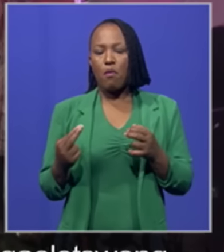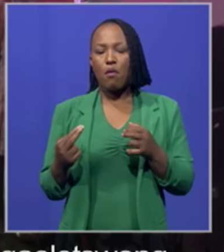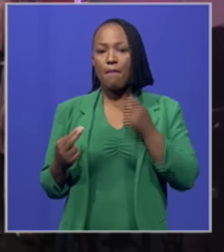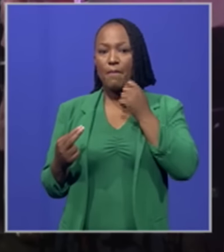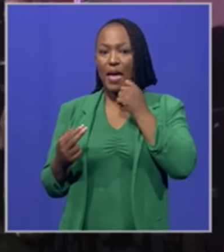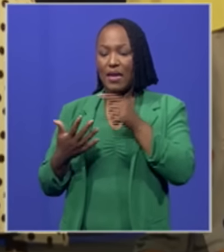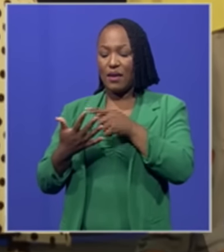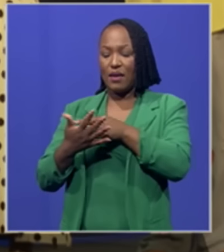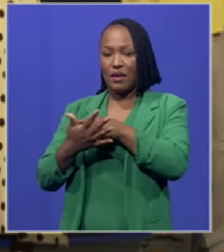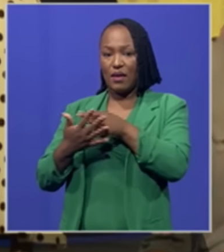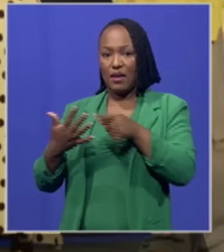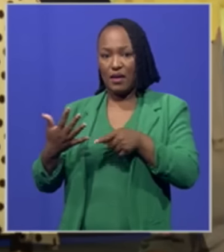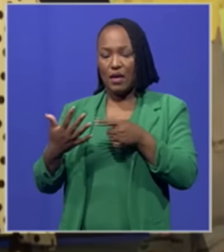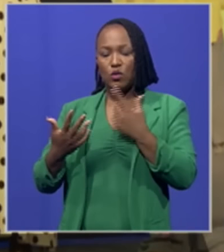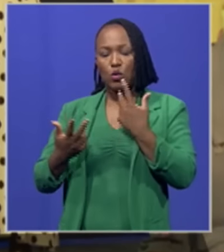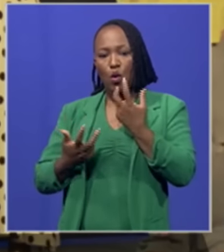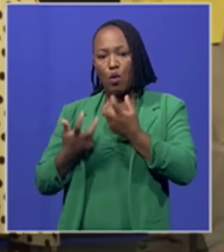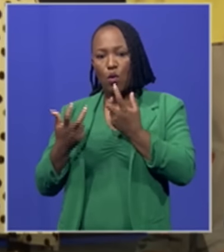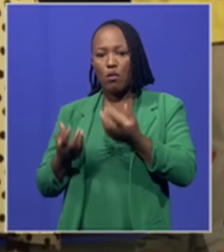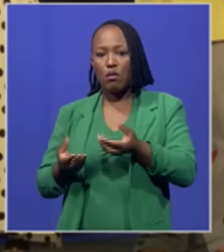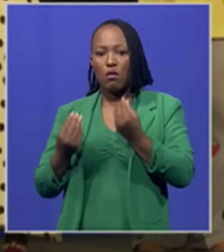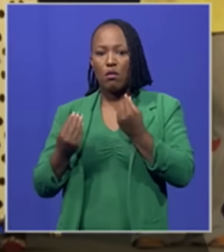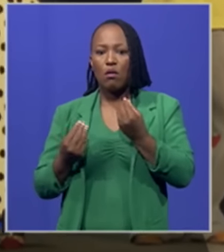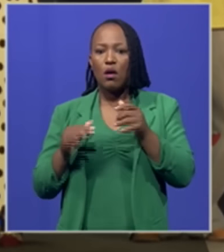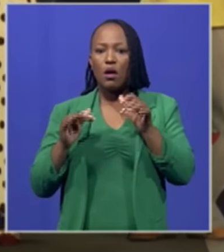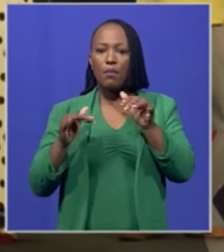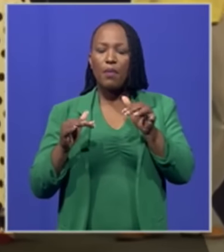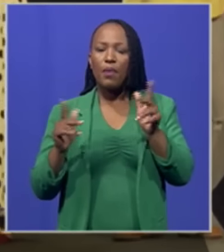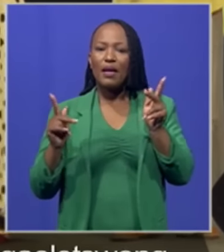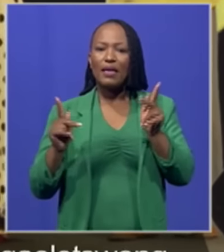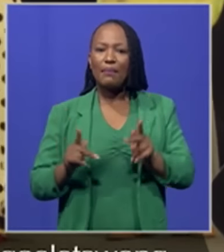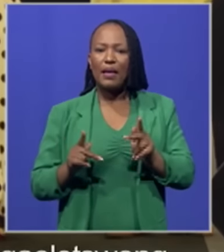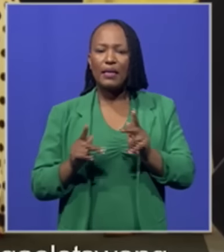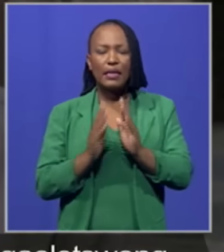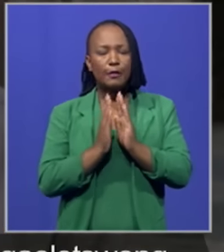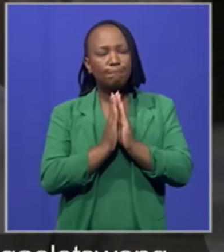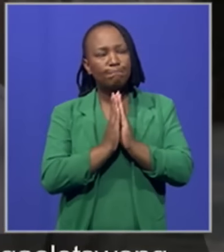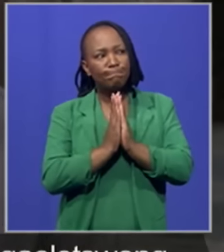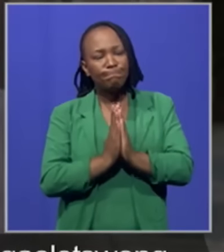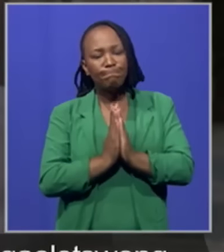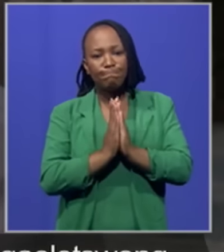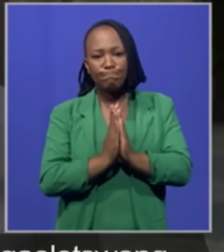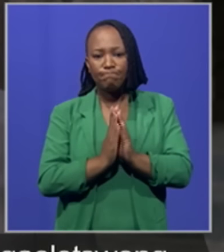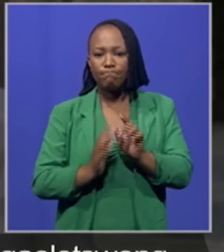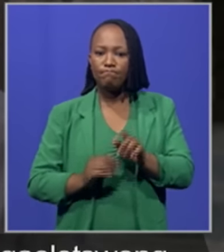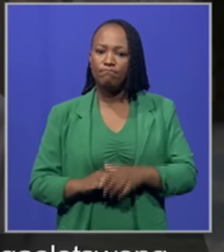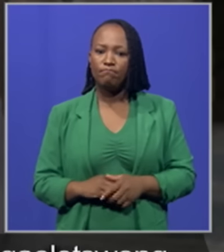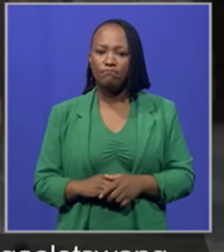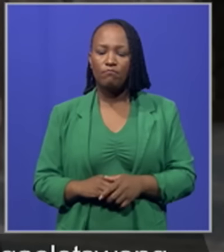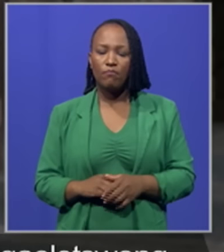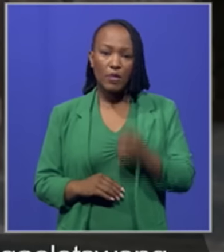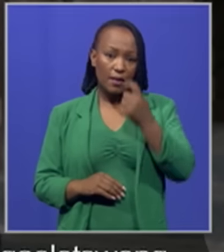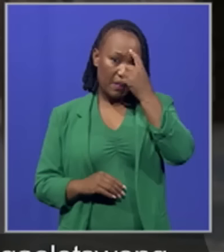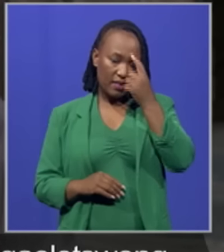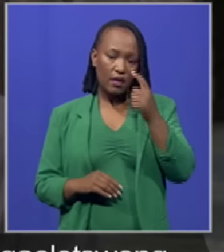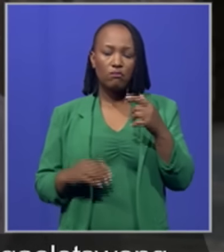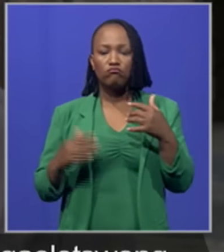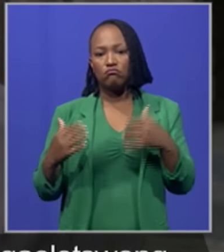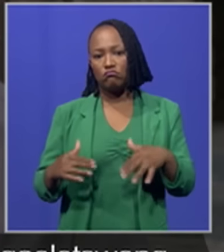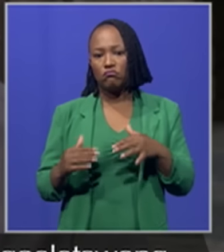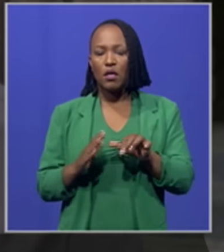ka bonako, baagi ba Kimberley ba lopa tsereganyo ya semowa. I think it's extremely important for us as the